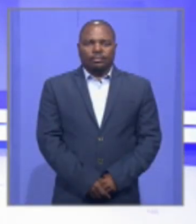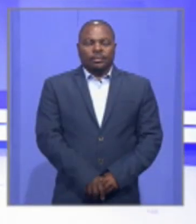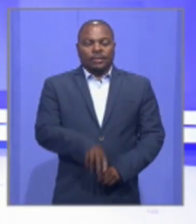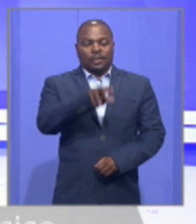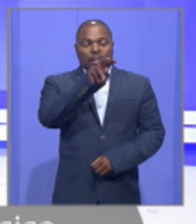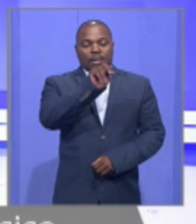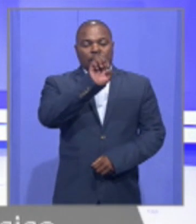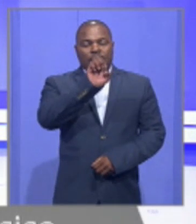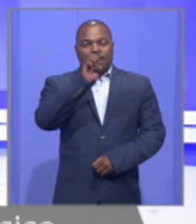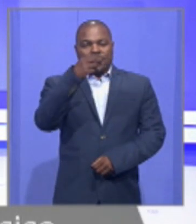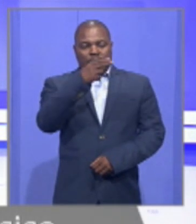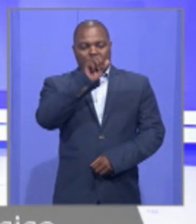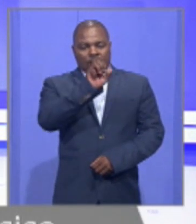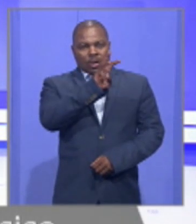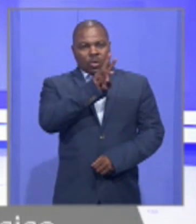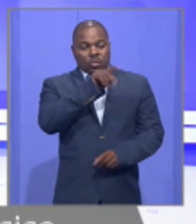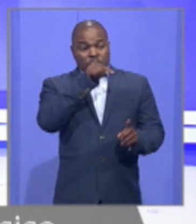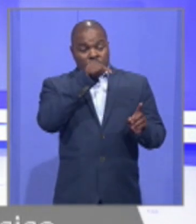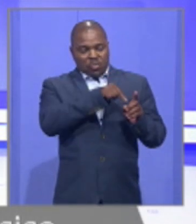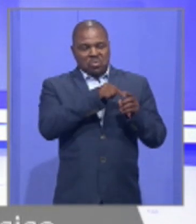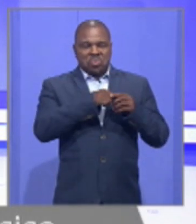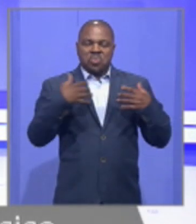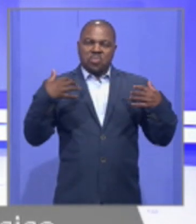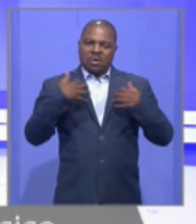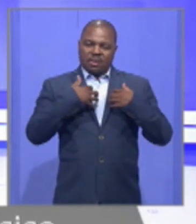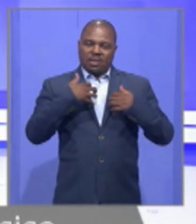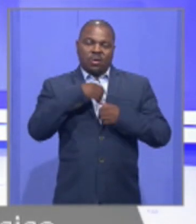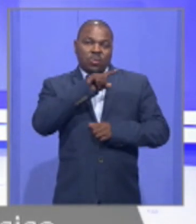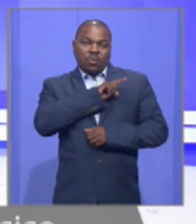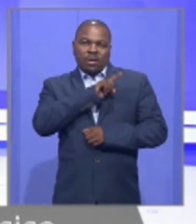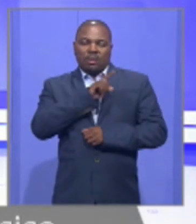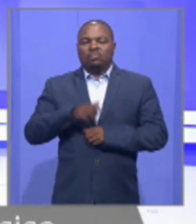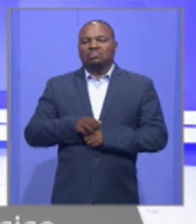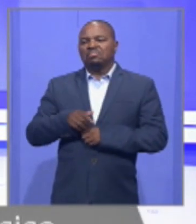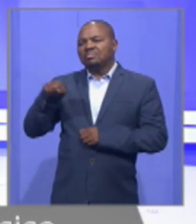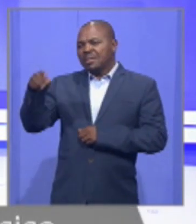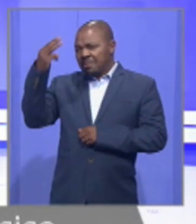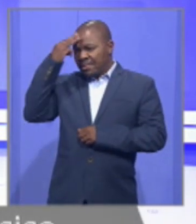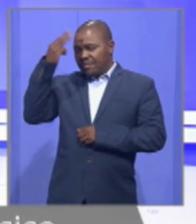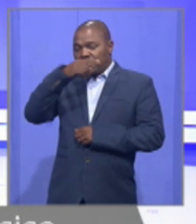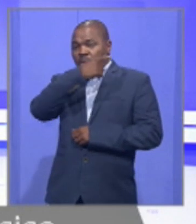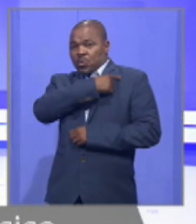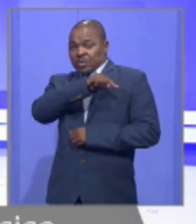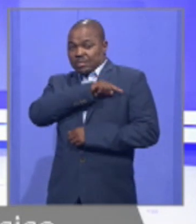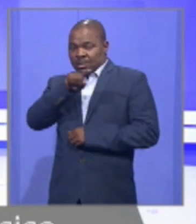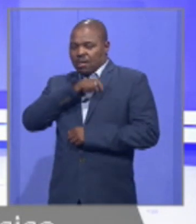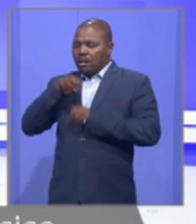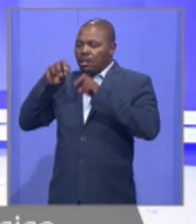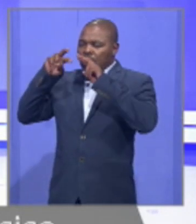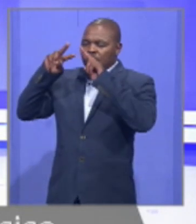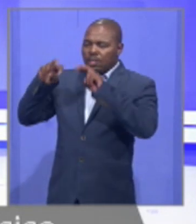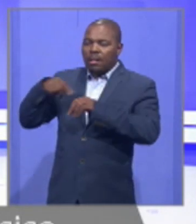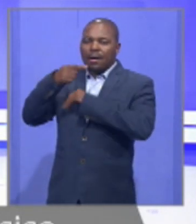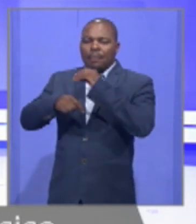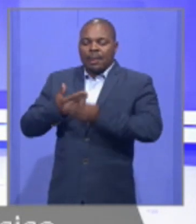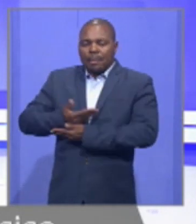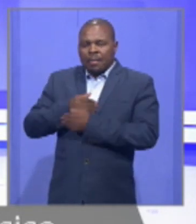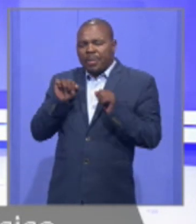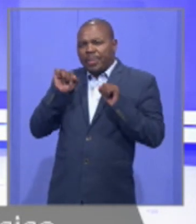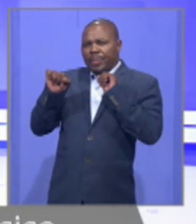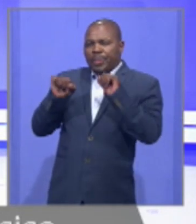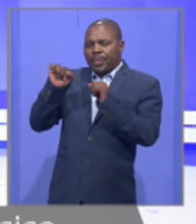Nehao e tlhalositse fa e sa itumedisiwe ke go tswelediwa ka bonya ga dipatlisiso tse di ka ga go tsenngwa ga masea a senang go belegwa ka fa teng